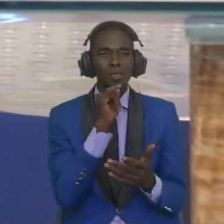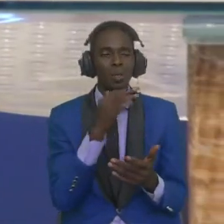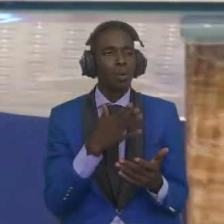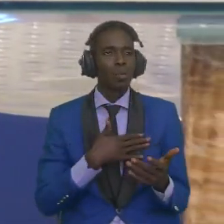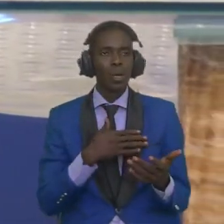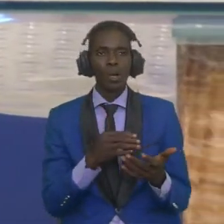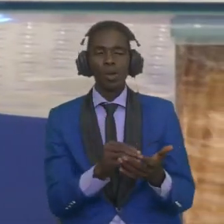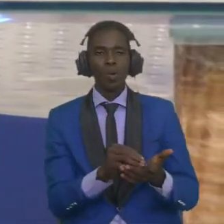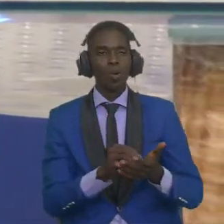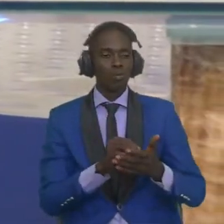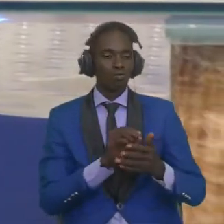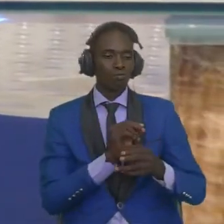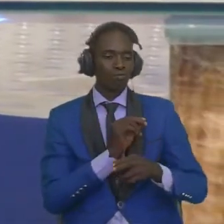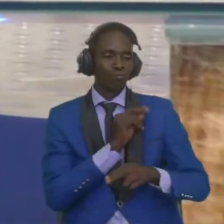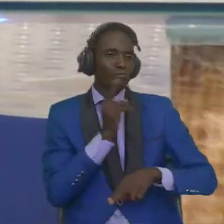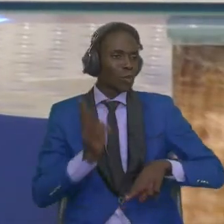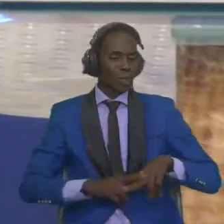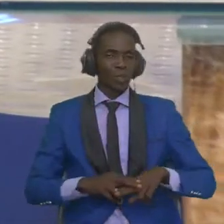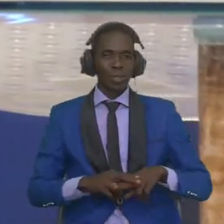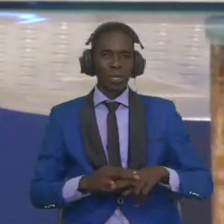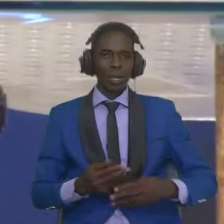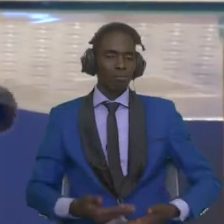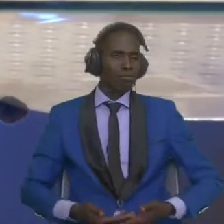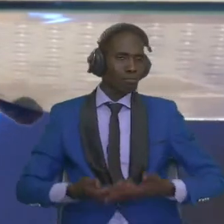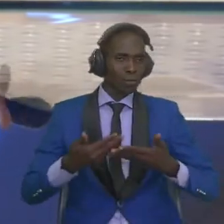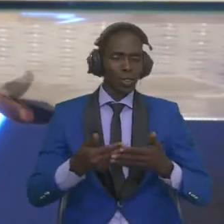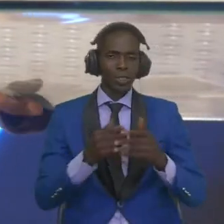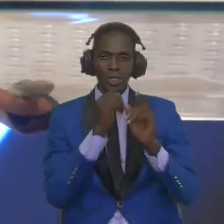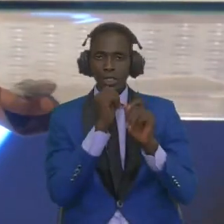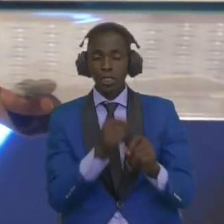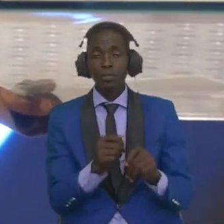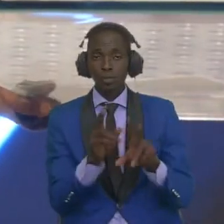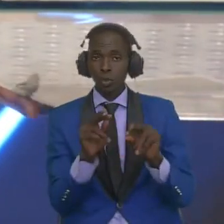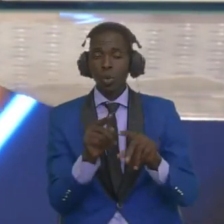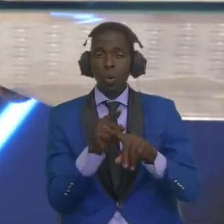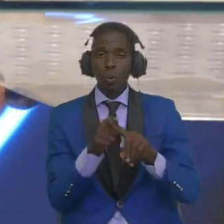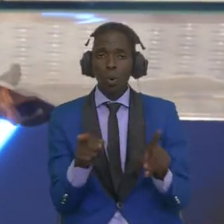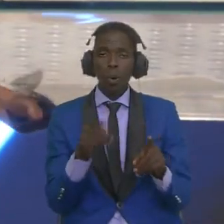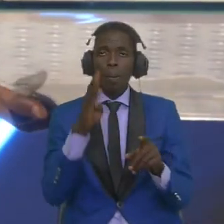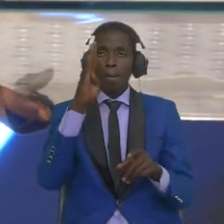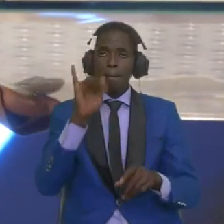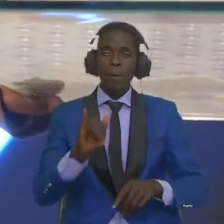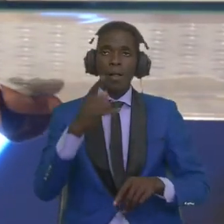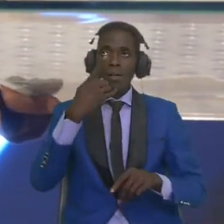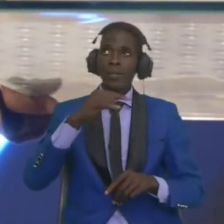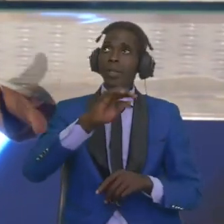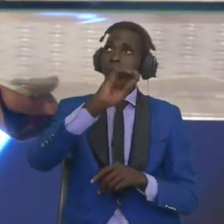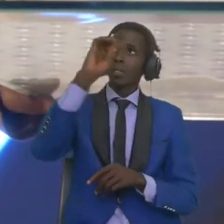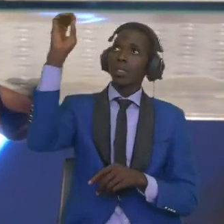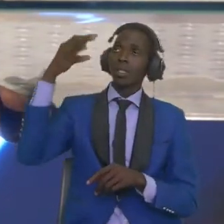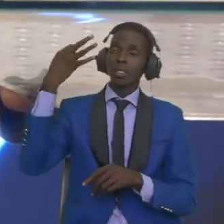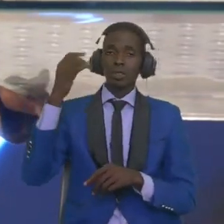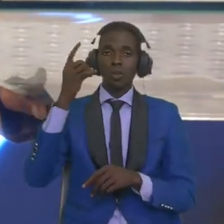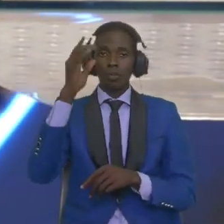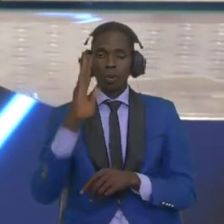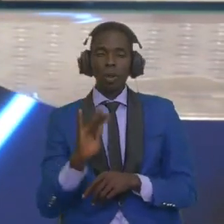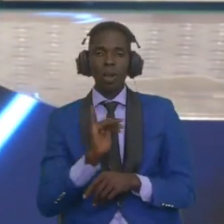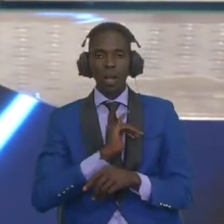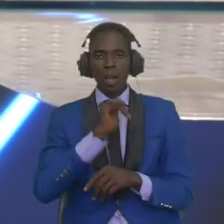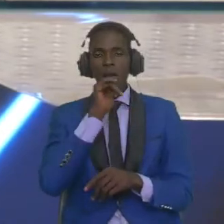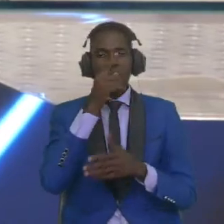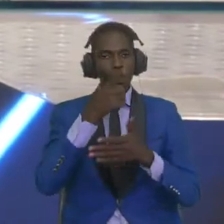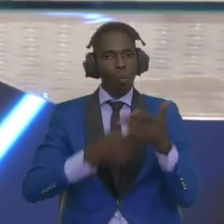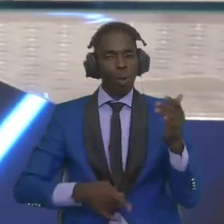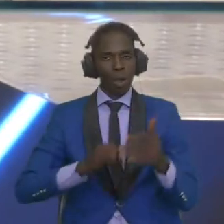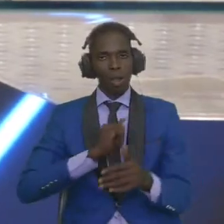I have so much talent. He says, by the grace of God, I am what I am.